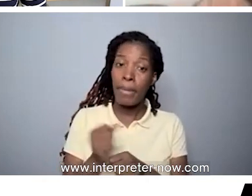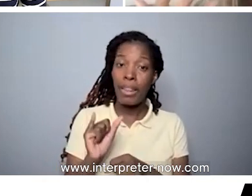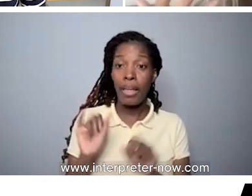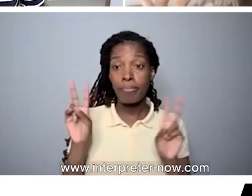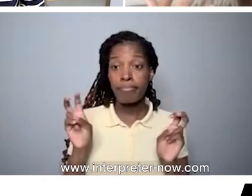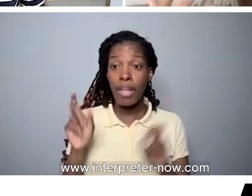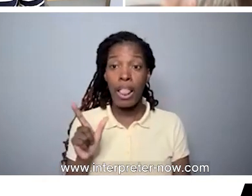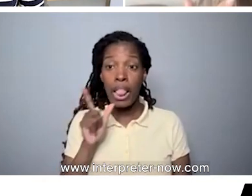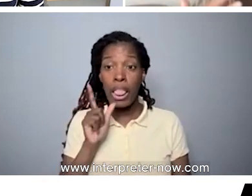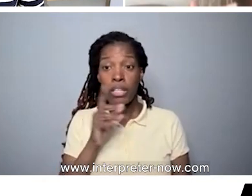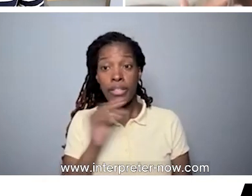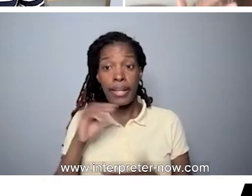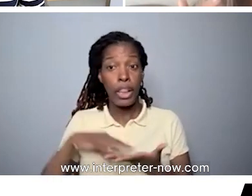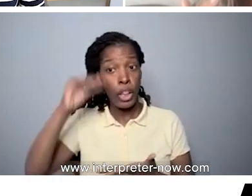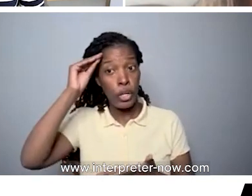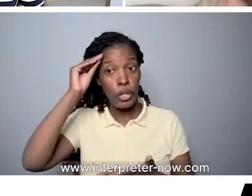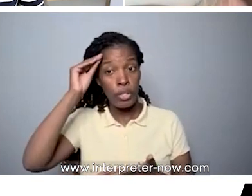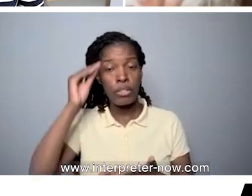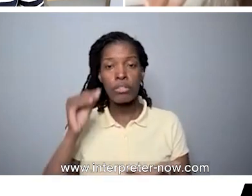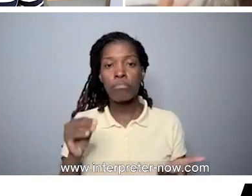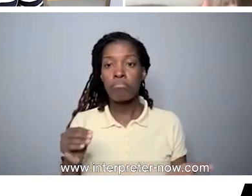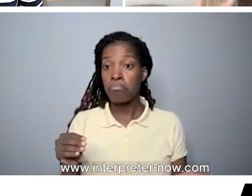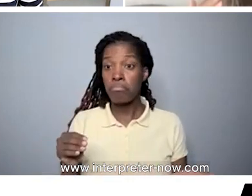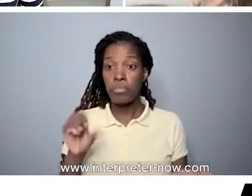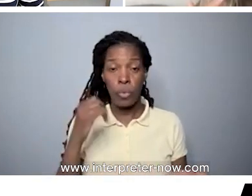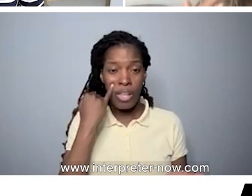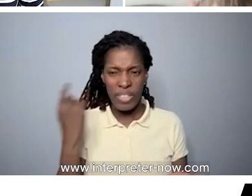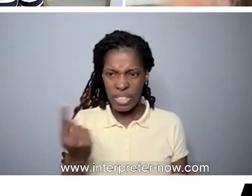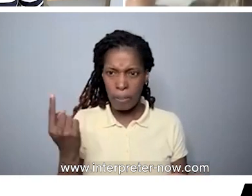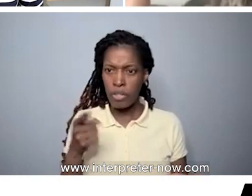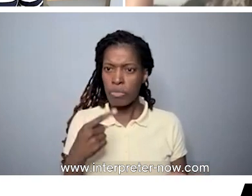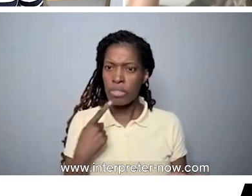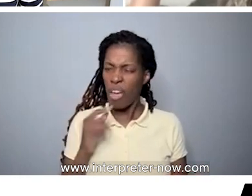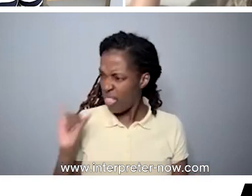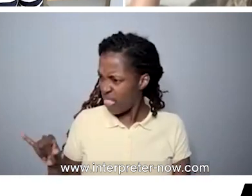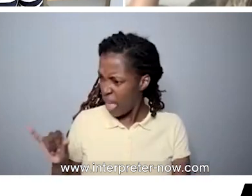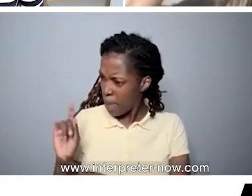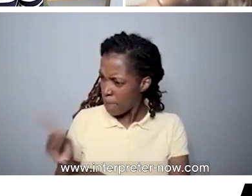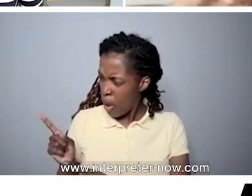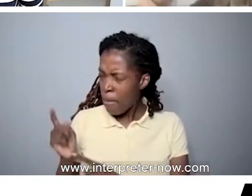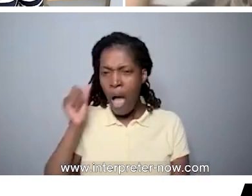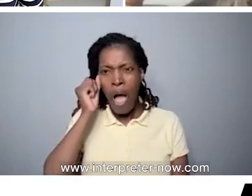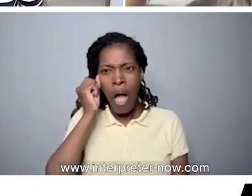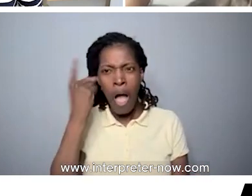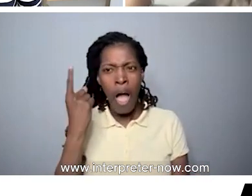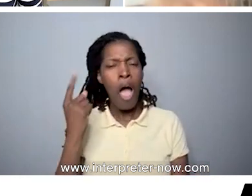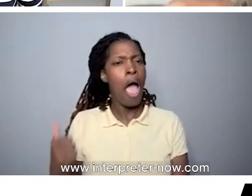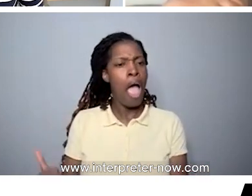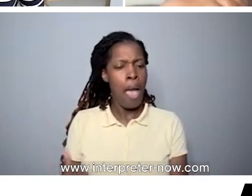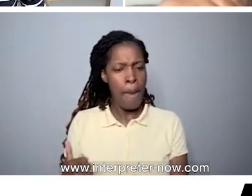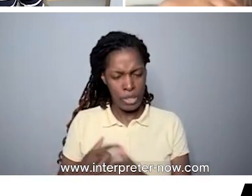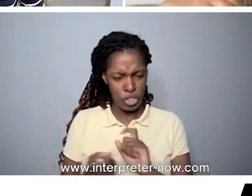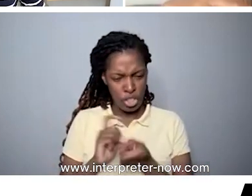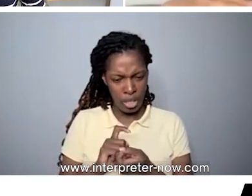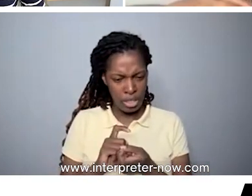like a lunch and learn. And so, for example, if there is something that you were like, this is an aha moment for me, and it changed how I'm going